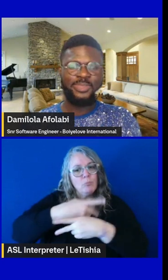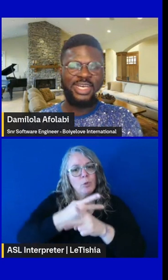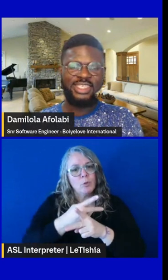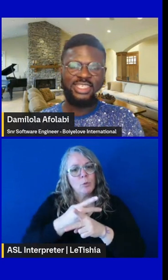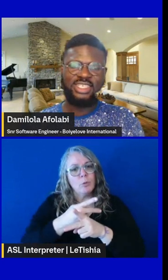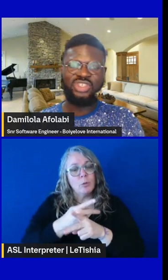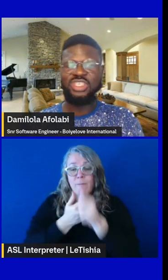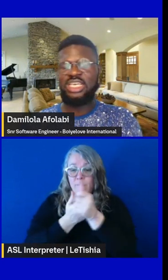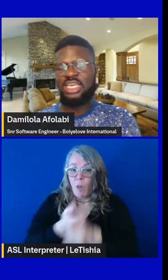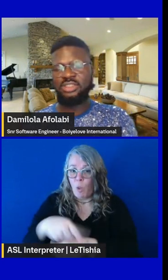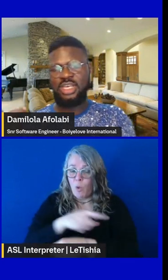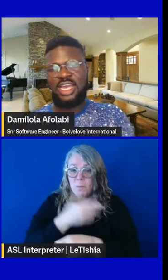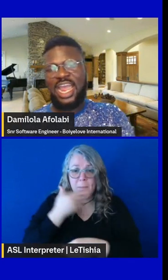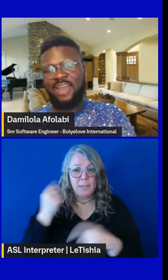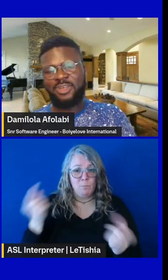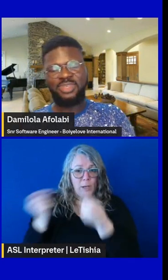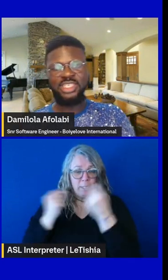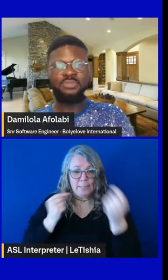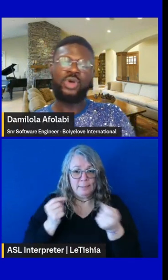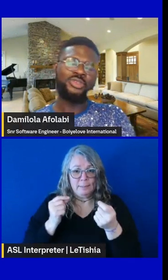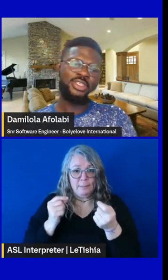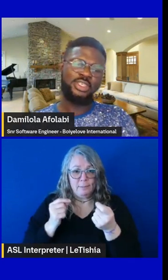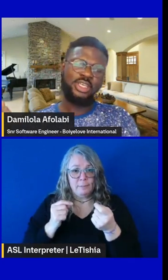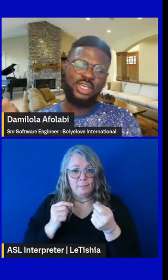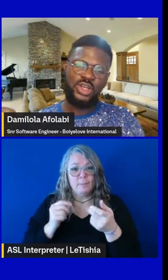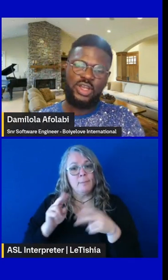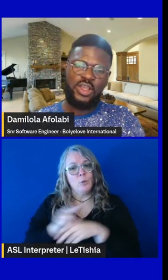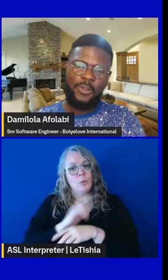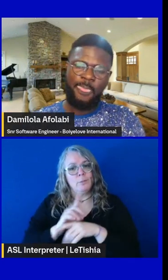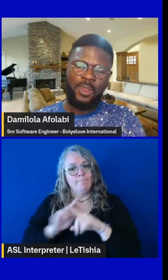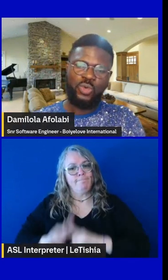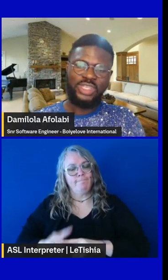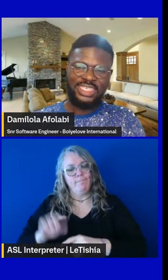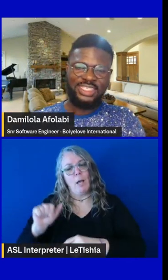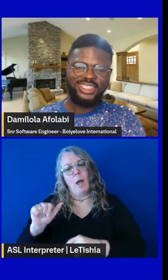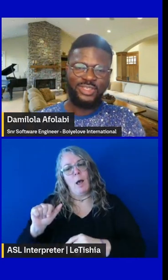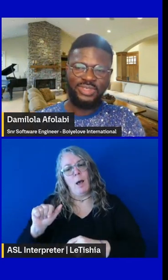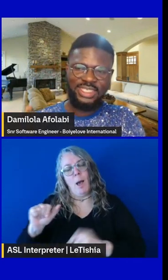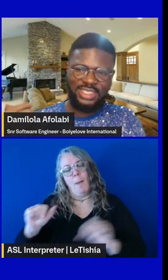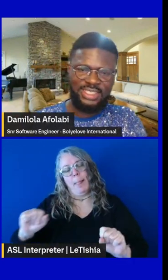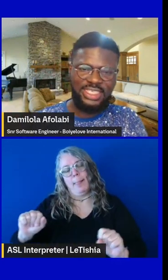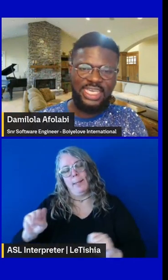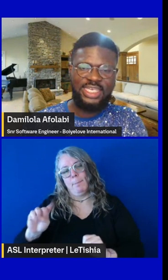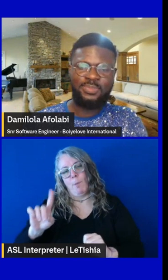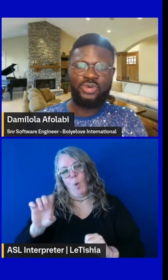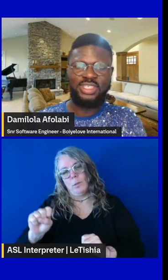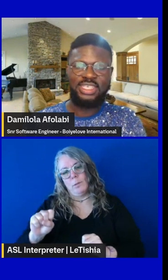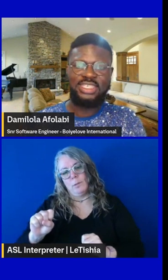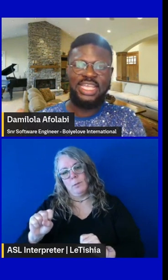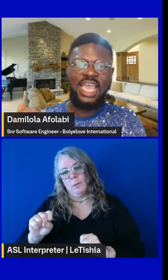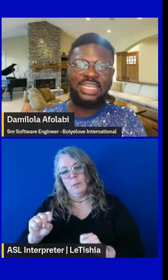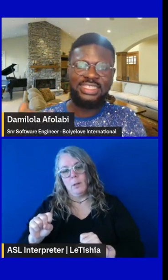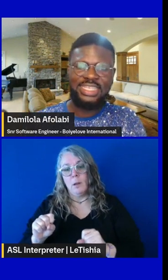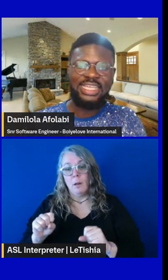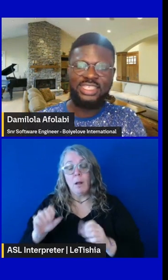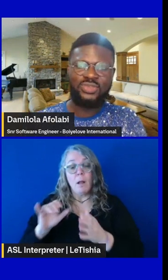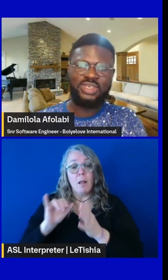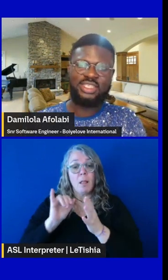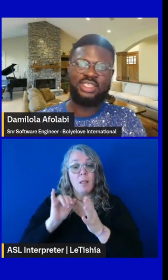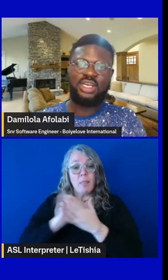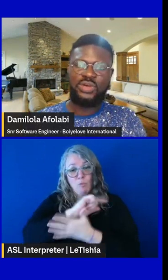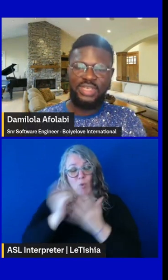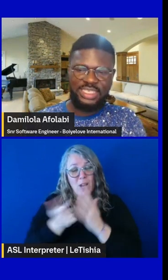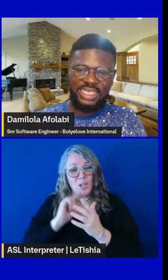following these best practices using high availability modes, rotating secrets, scaling proxies, and